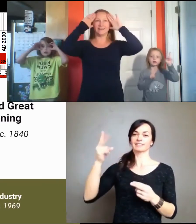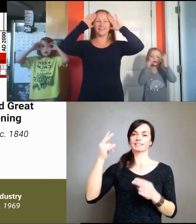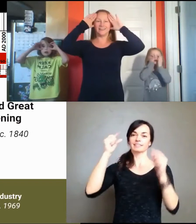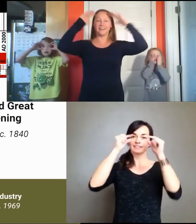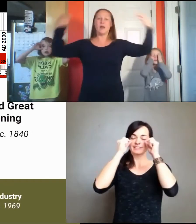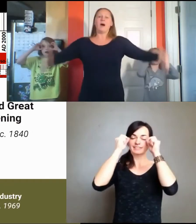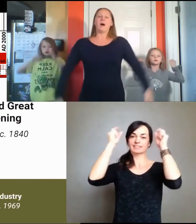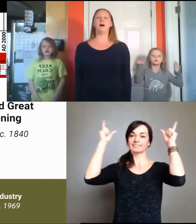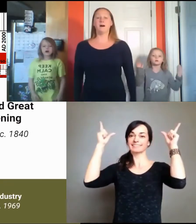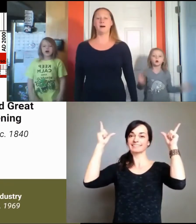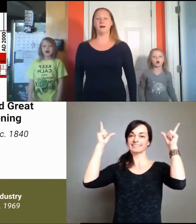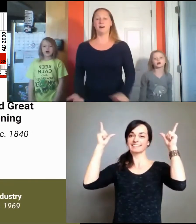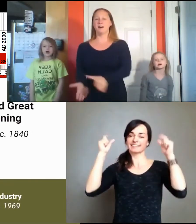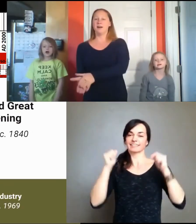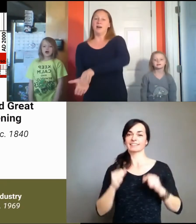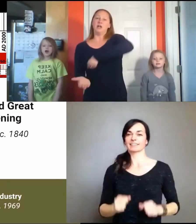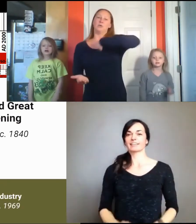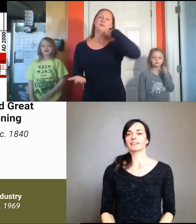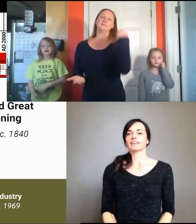Great Awakening.